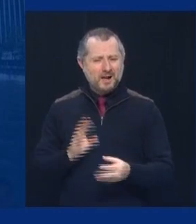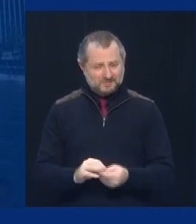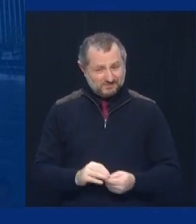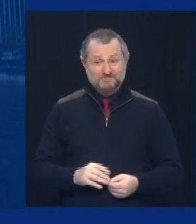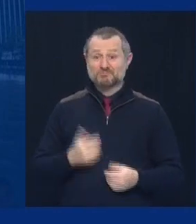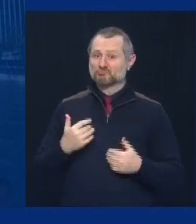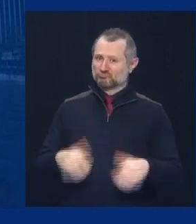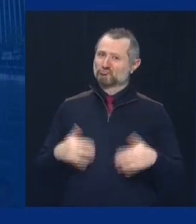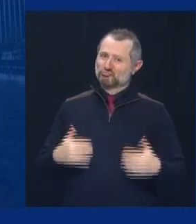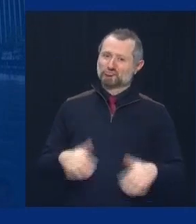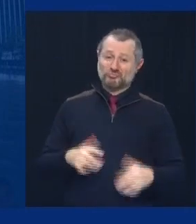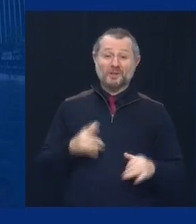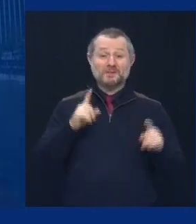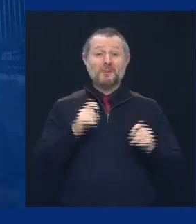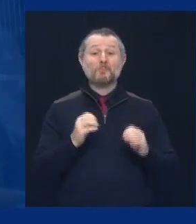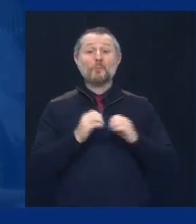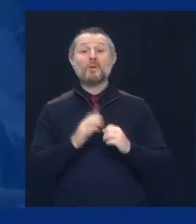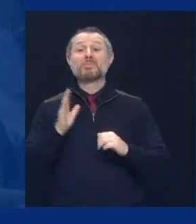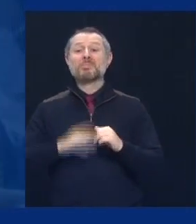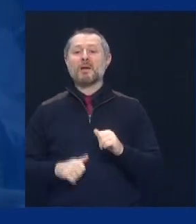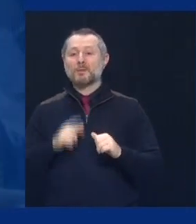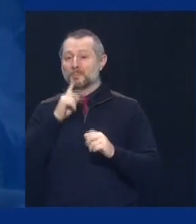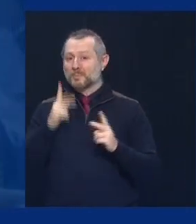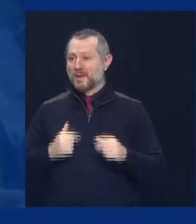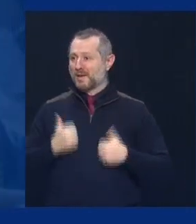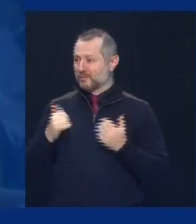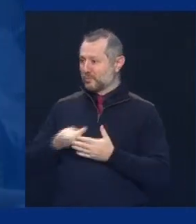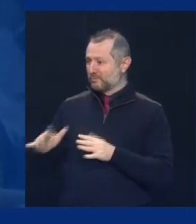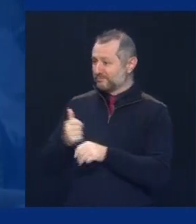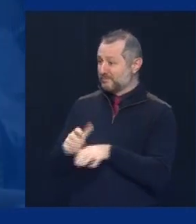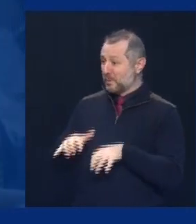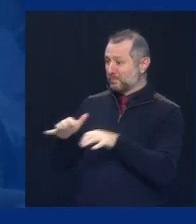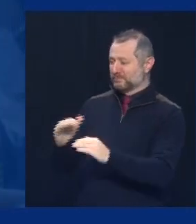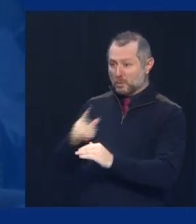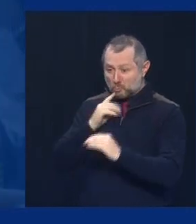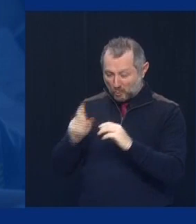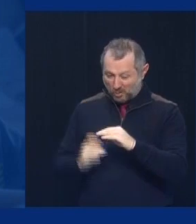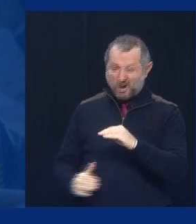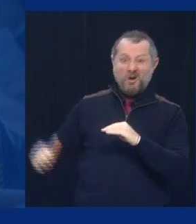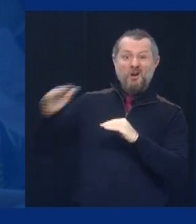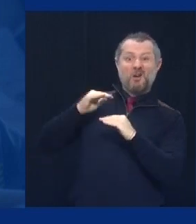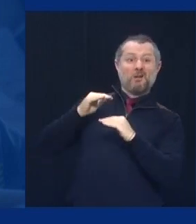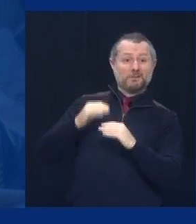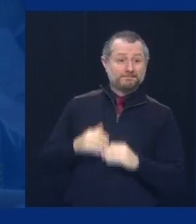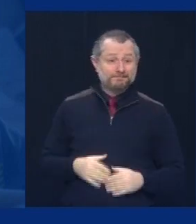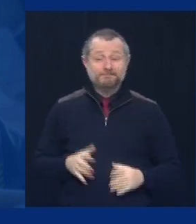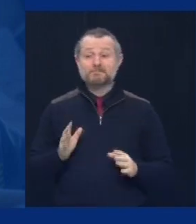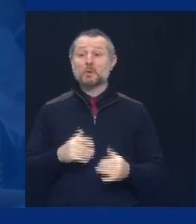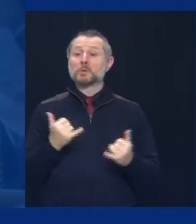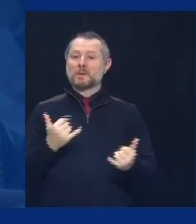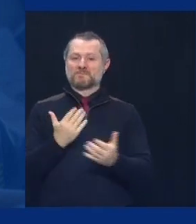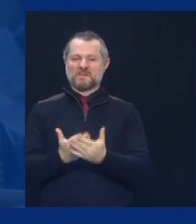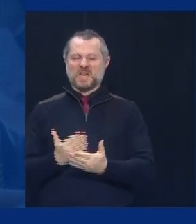have people in the state of New York now. On the facts, what we're seeing,